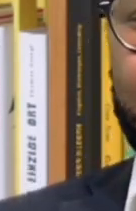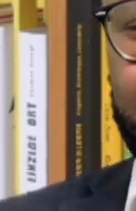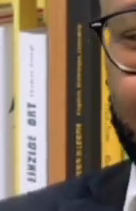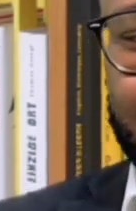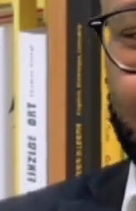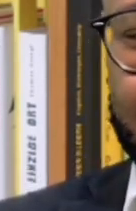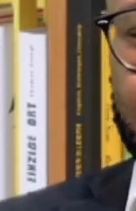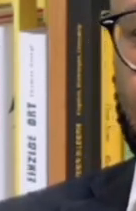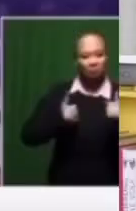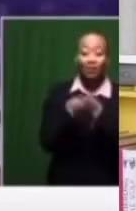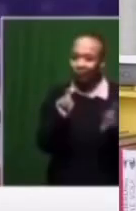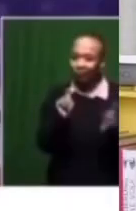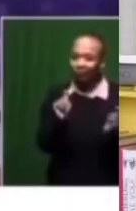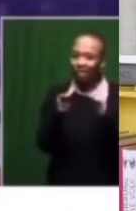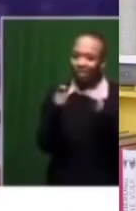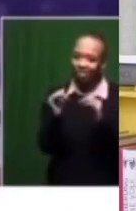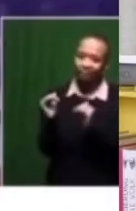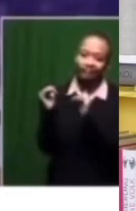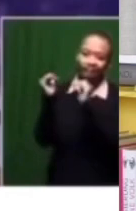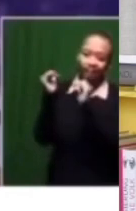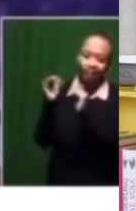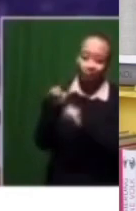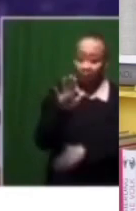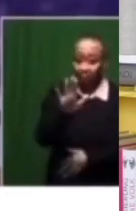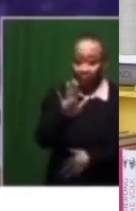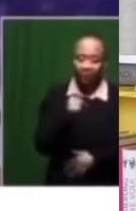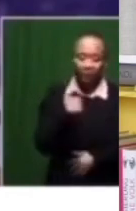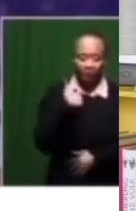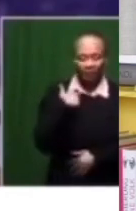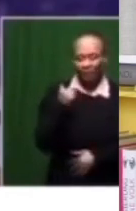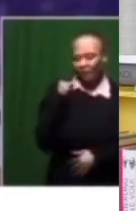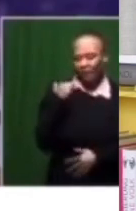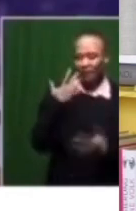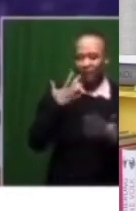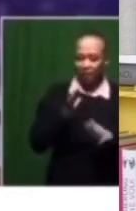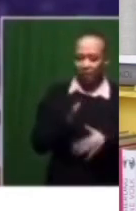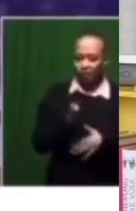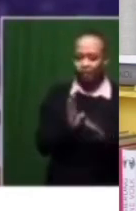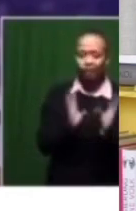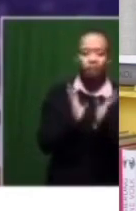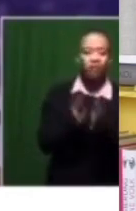Just watch, just watch. Today I was in a meeting with one of the stakeholders.